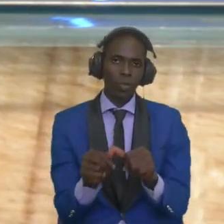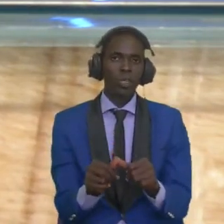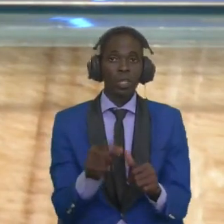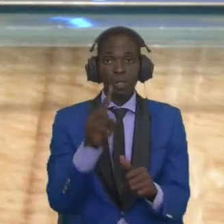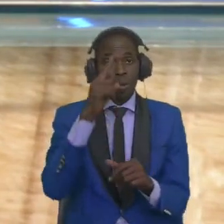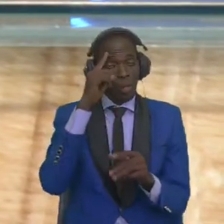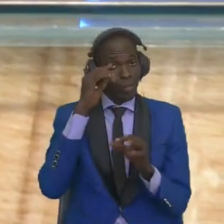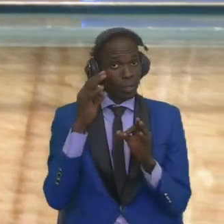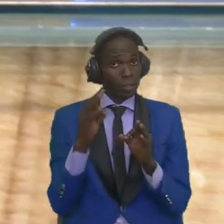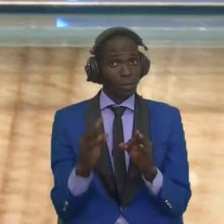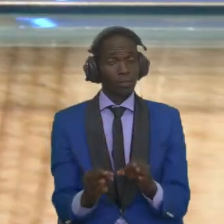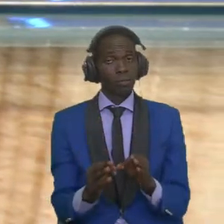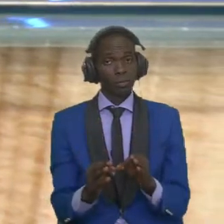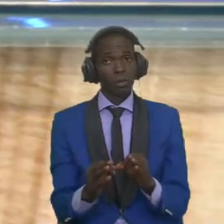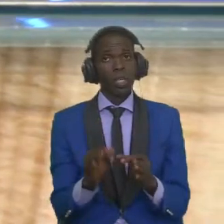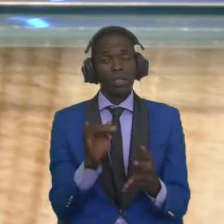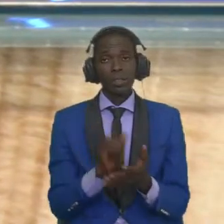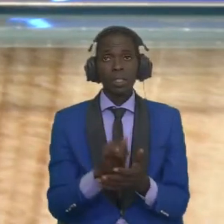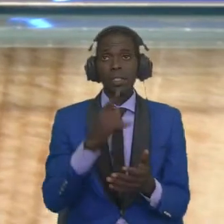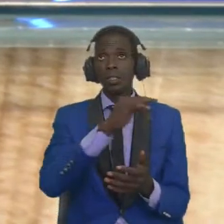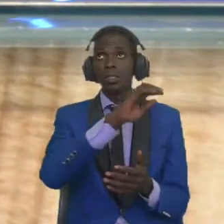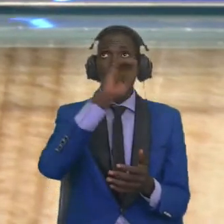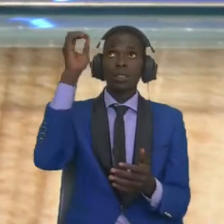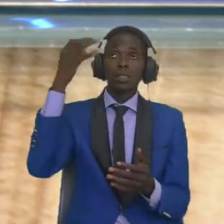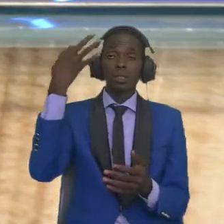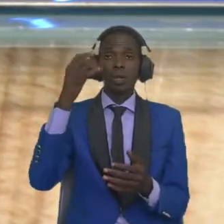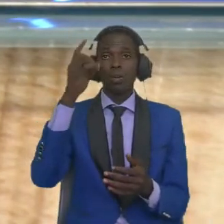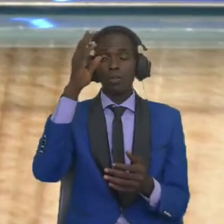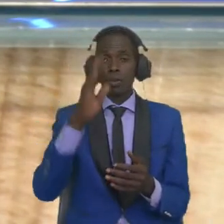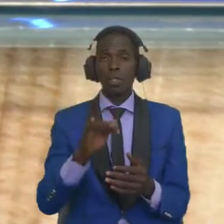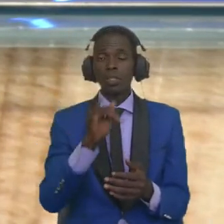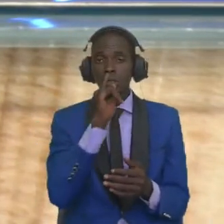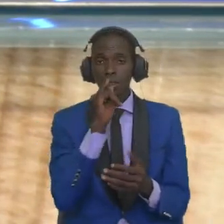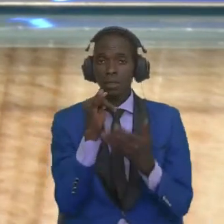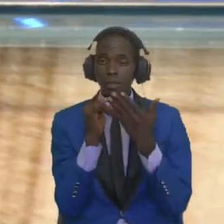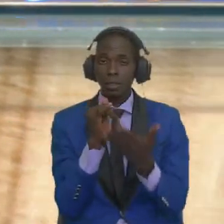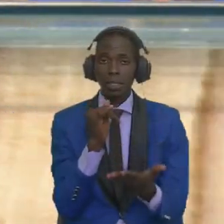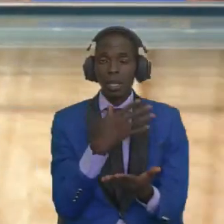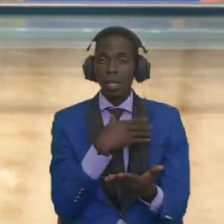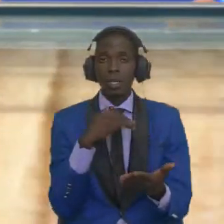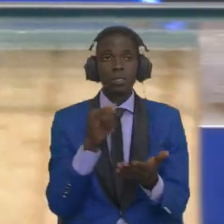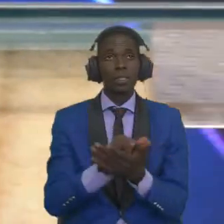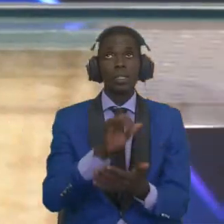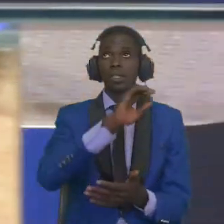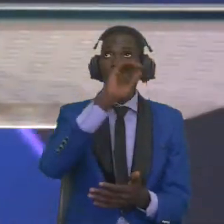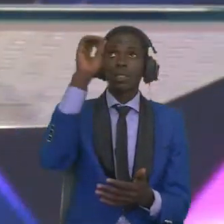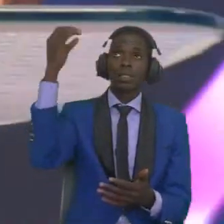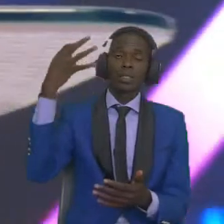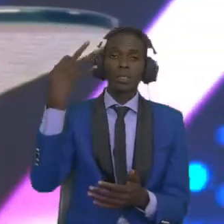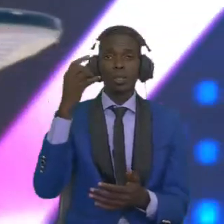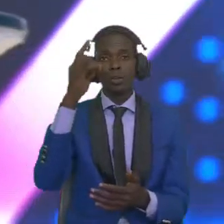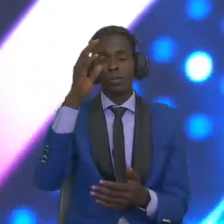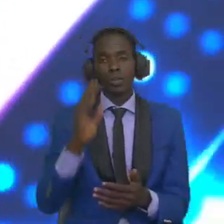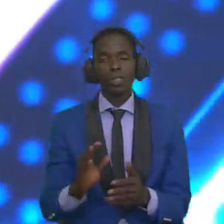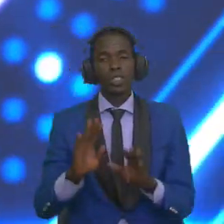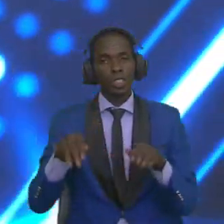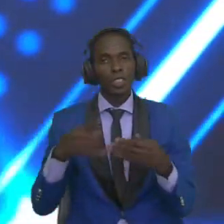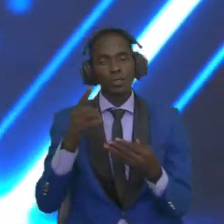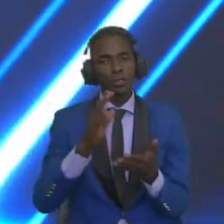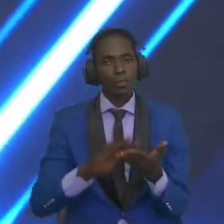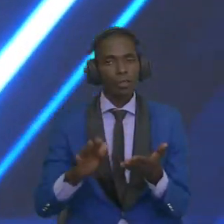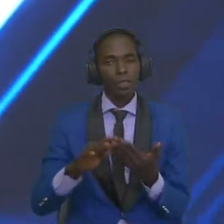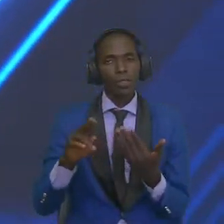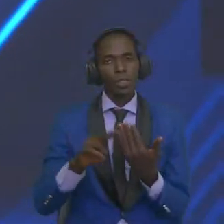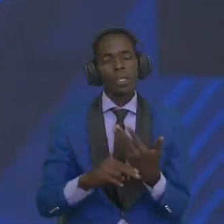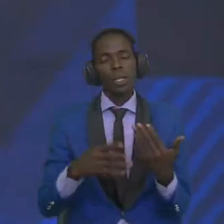You decided that the grace of God is available, and that grace of God grants you forgiveness